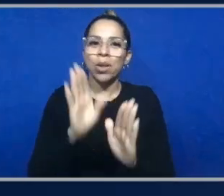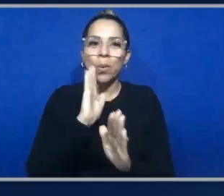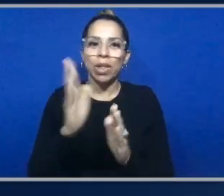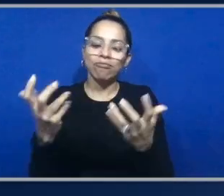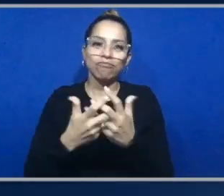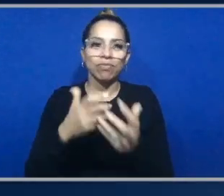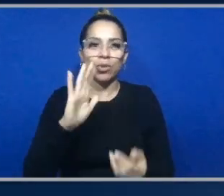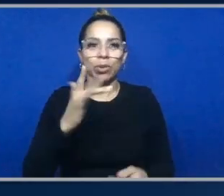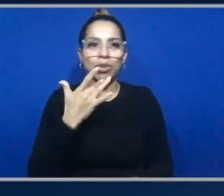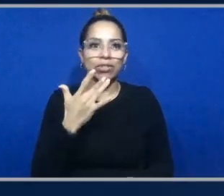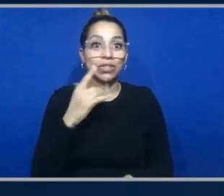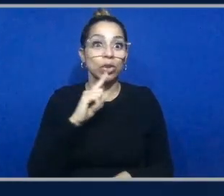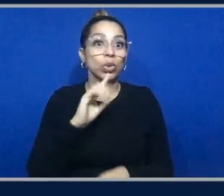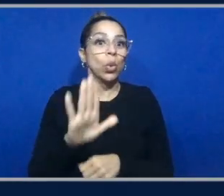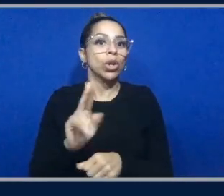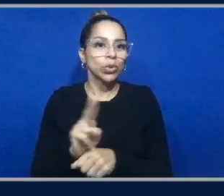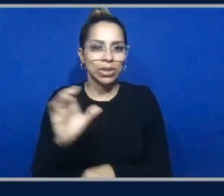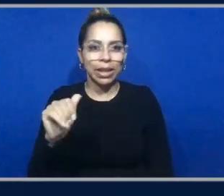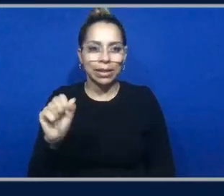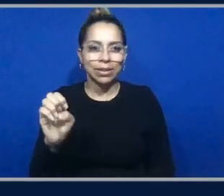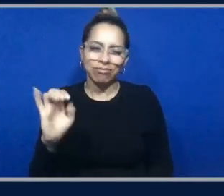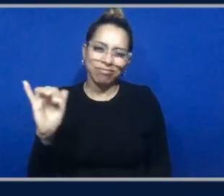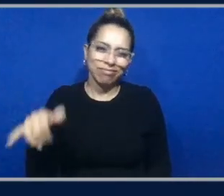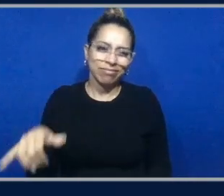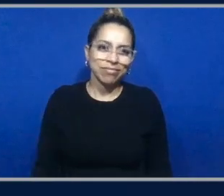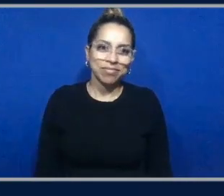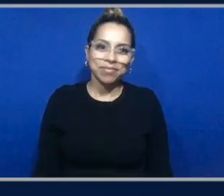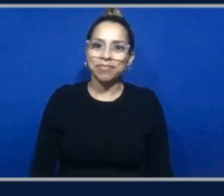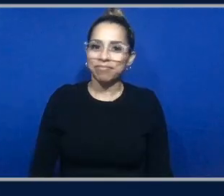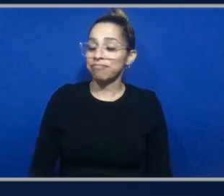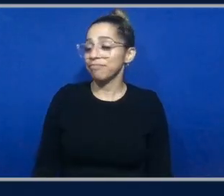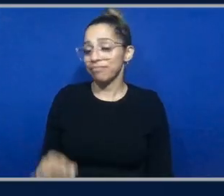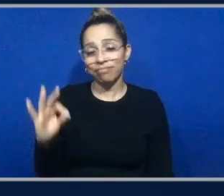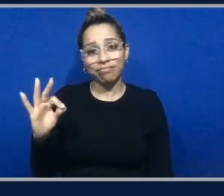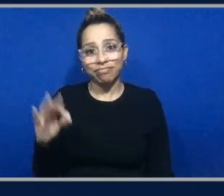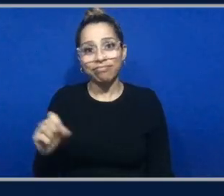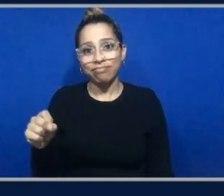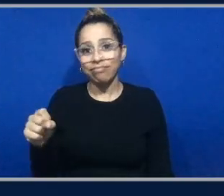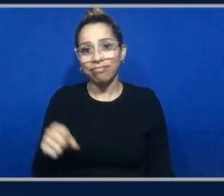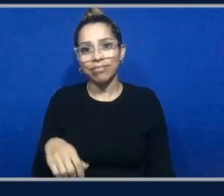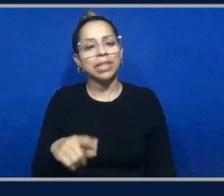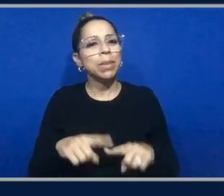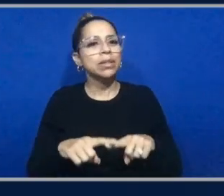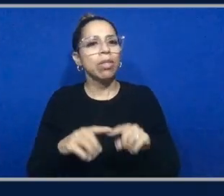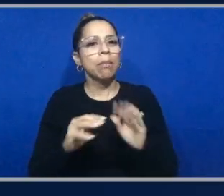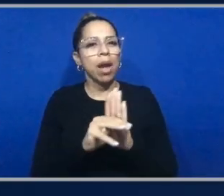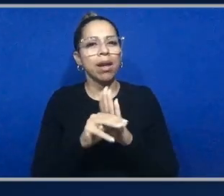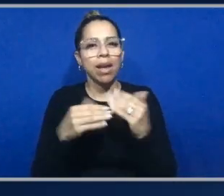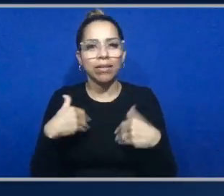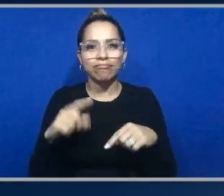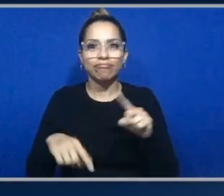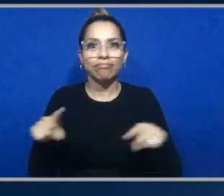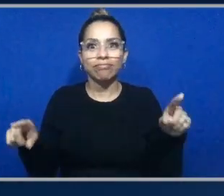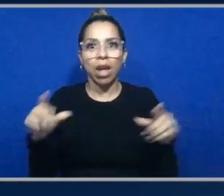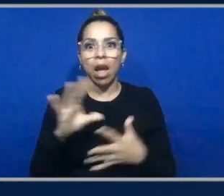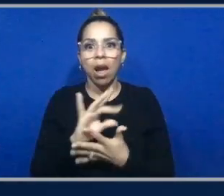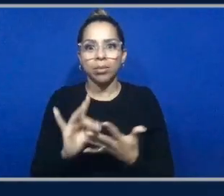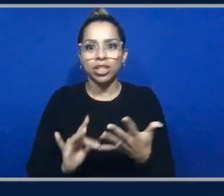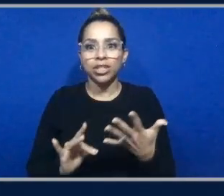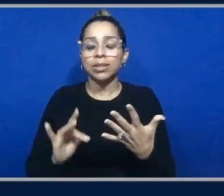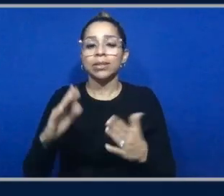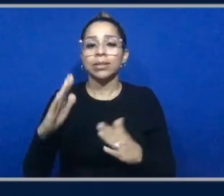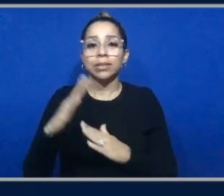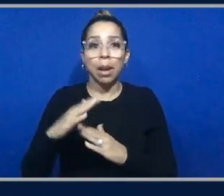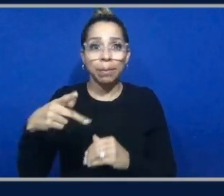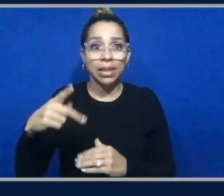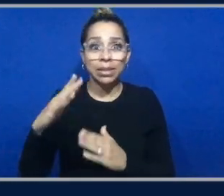case. That's what these are. Top P, top K, all that. Yeah. Sure. It depends on the model. There's a lot of different options out there. Top P, top K, great